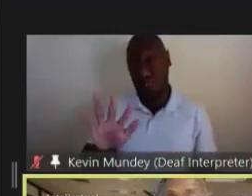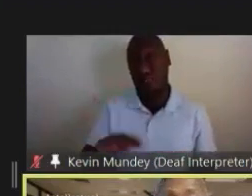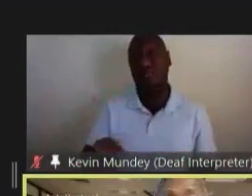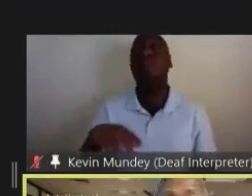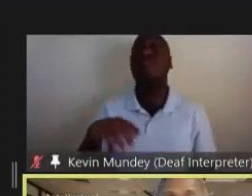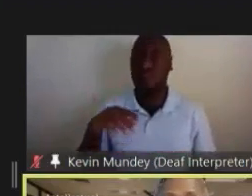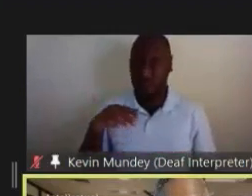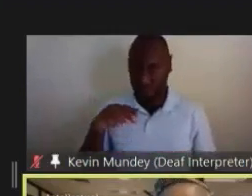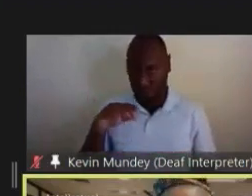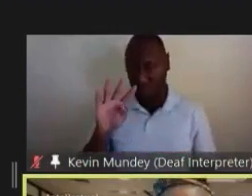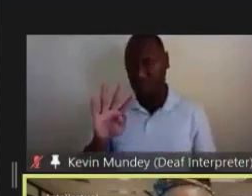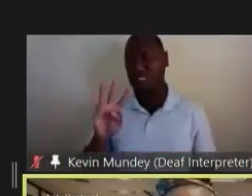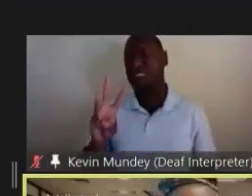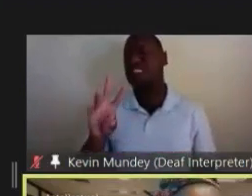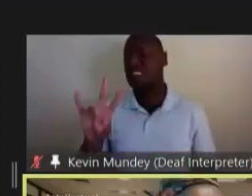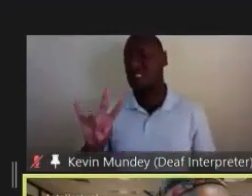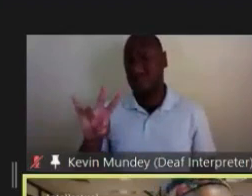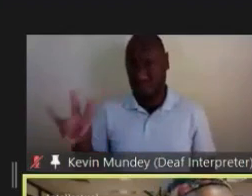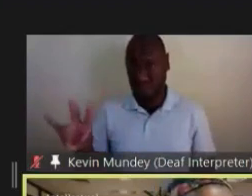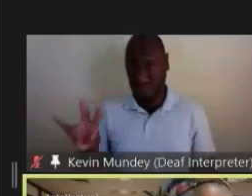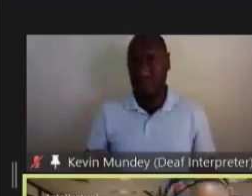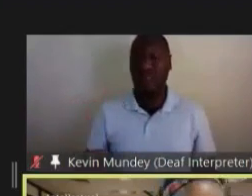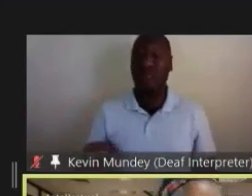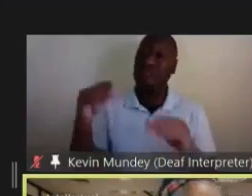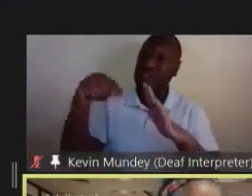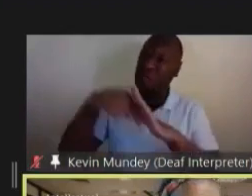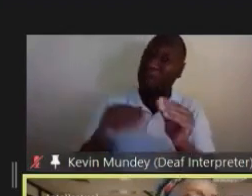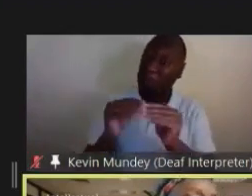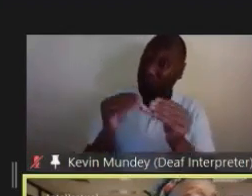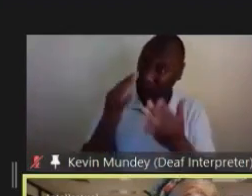215-685-4677 for more information.